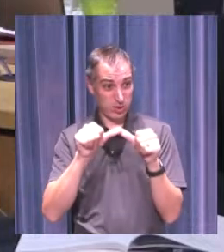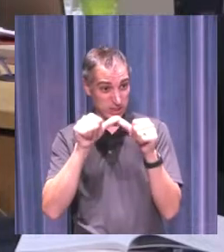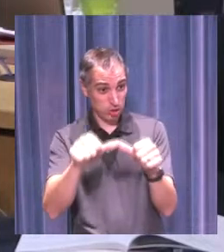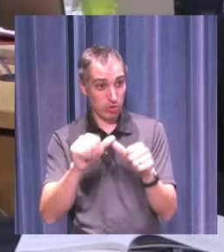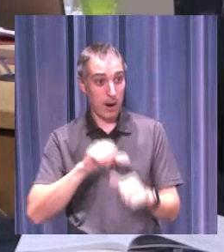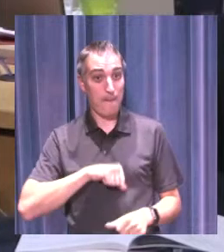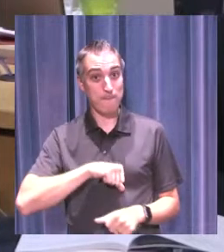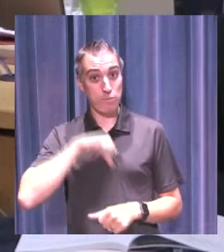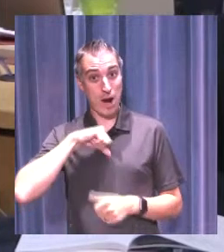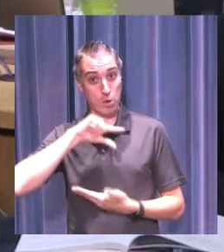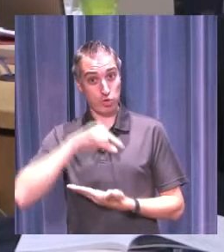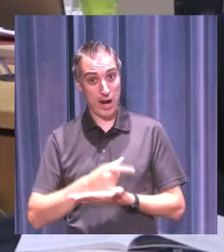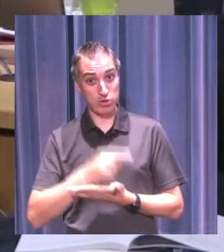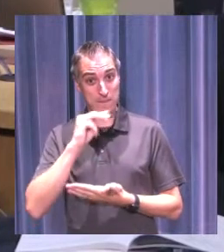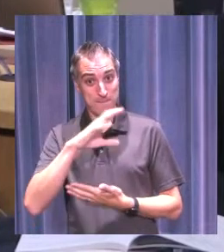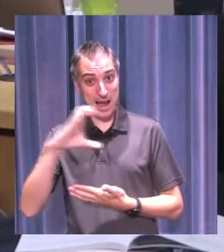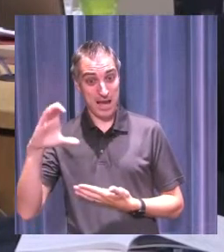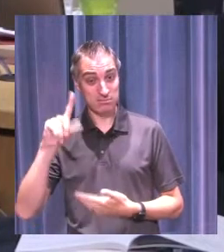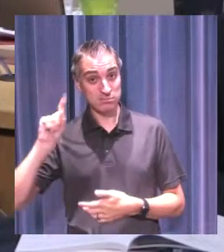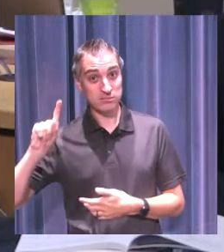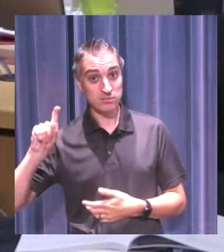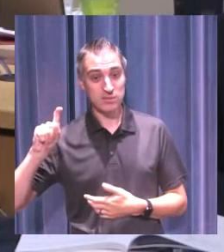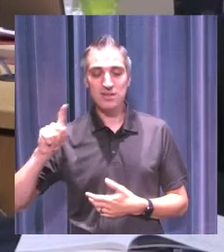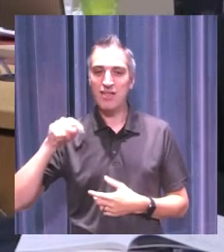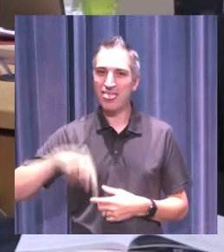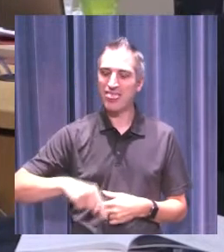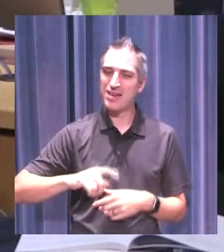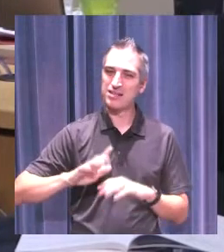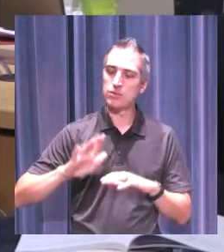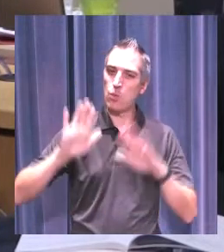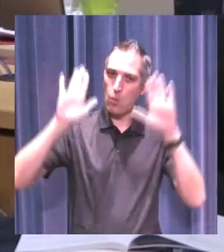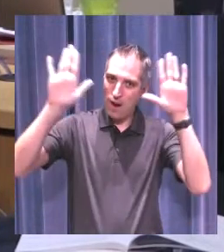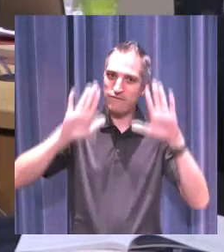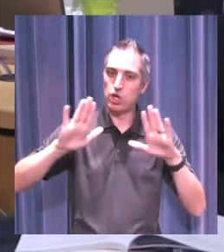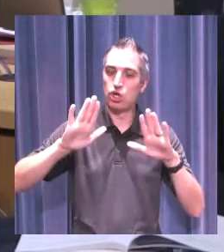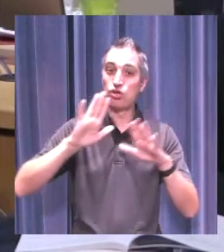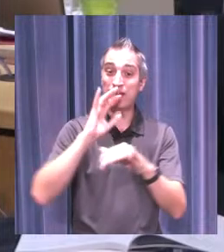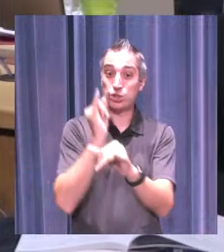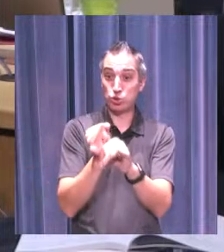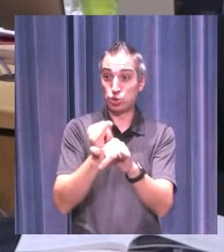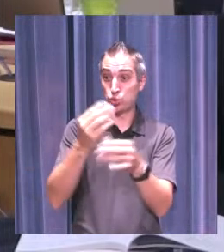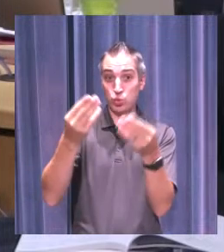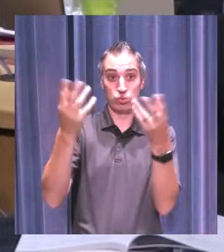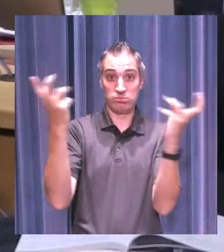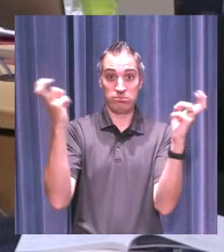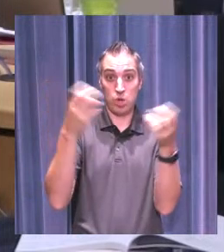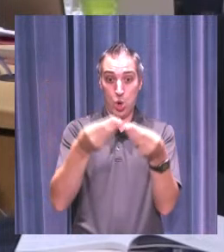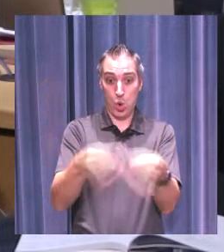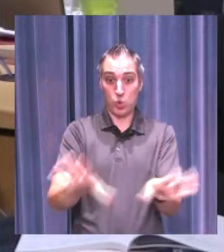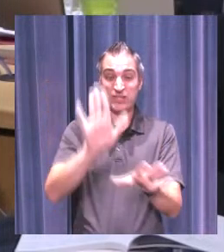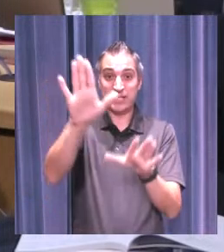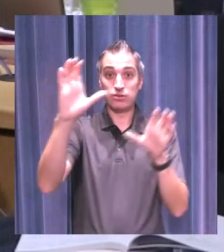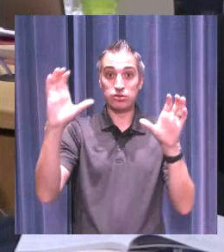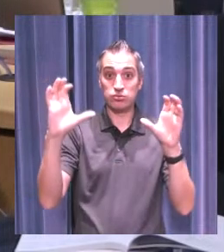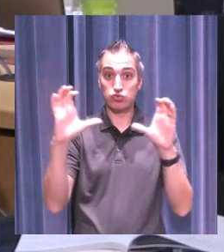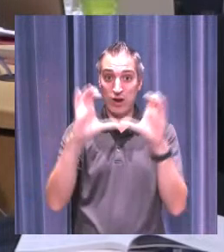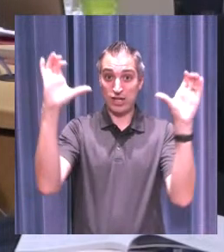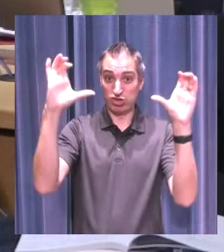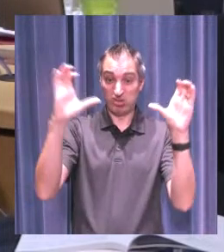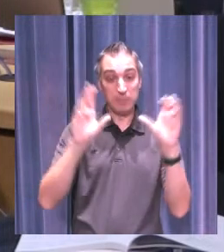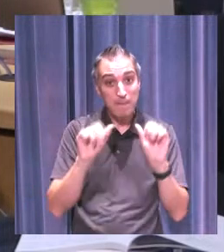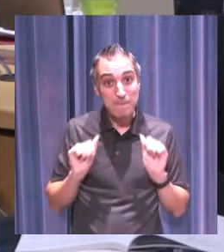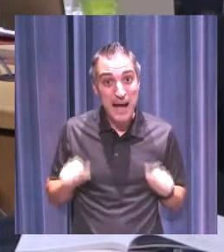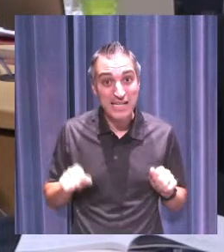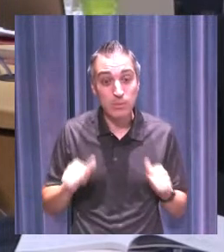proud graduate of Mott Community College. If this fine institution were to lose its accreditation, which is a very real possibility